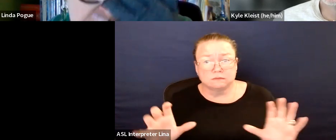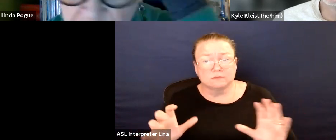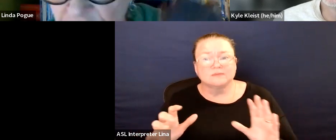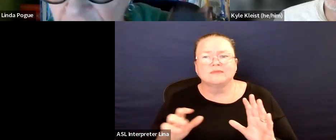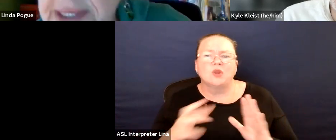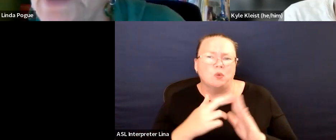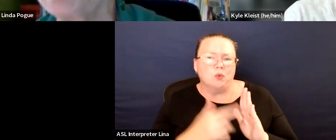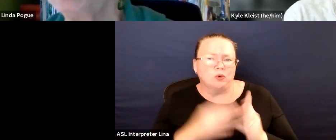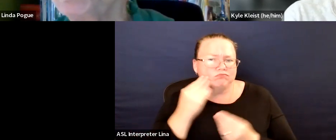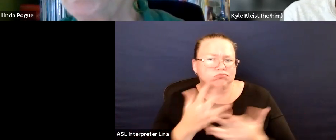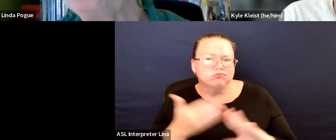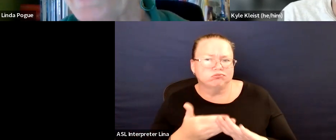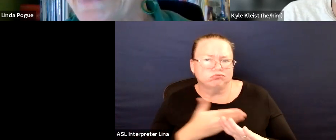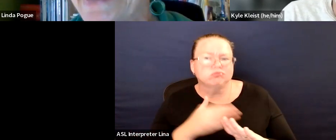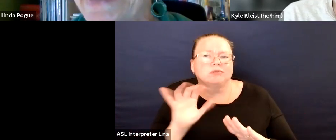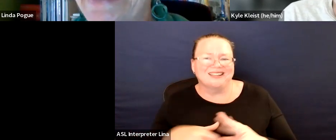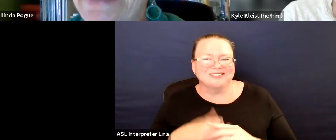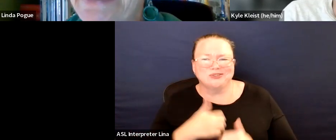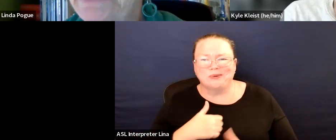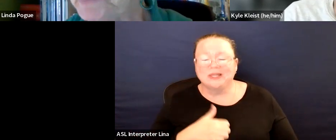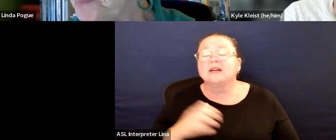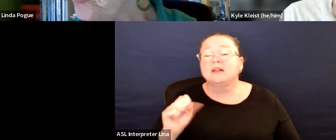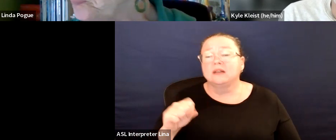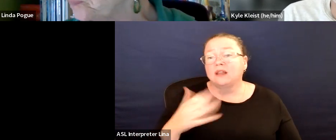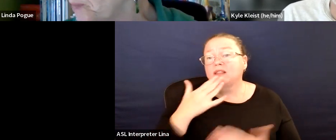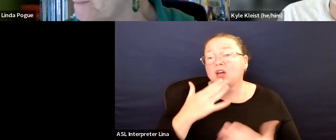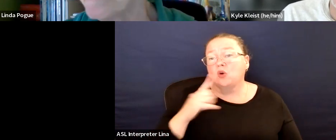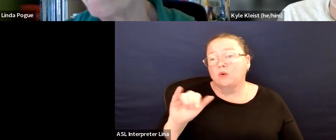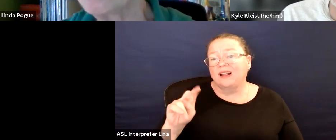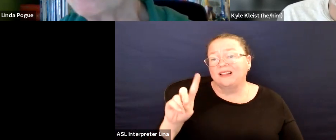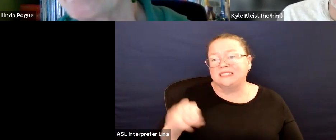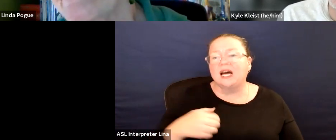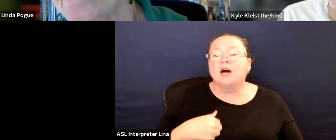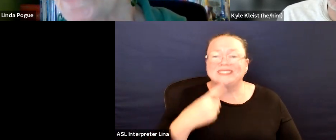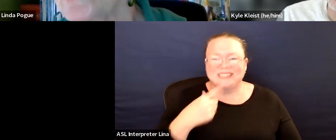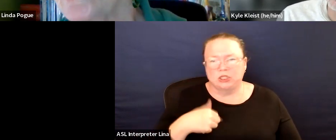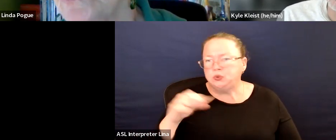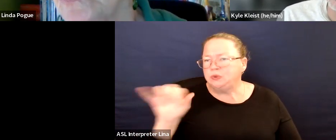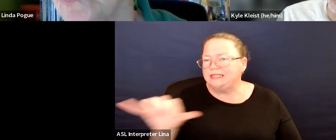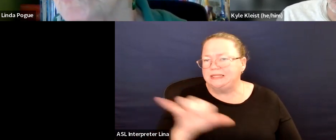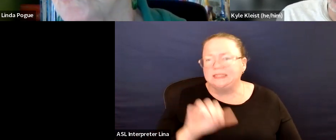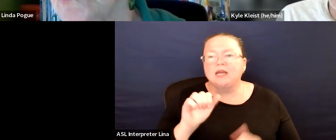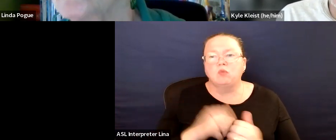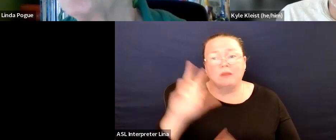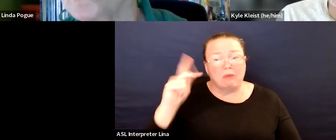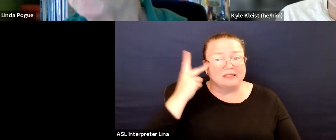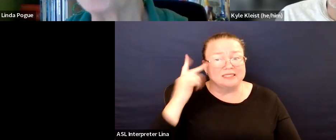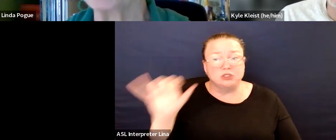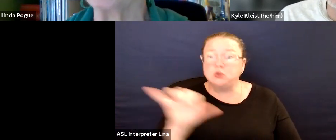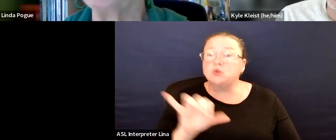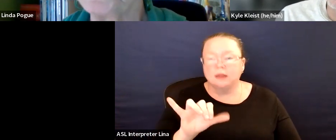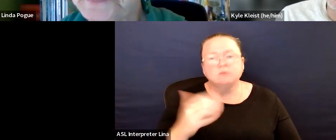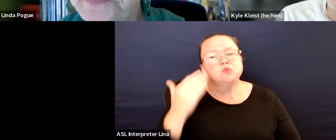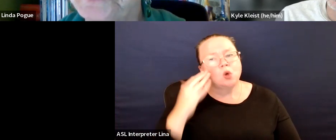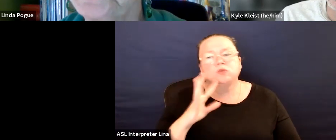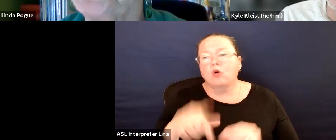beforehand. That's what I was trying to say. Yes, sorry. No, thank you, Linda. I was gonna say, I do the same thing with politics as well. You know, when we talk